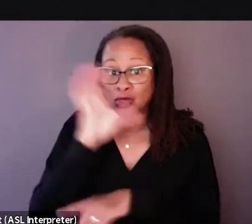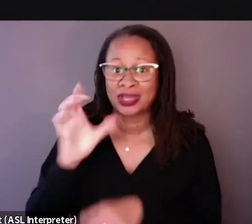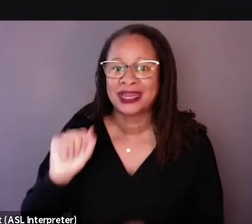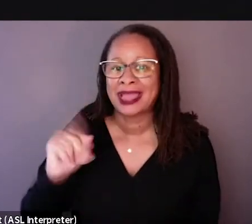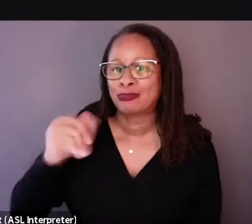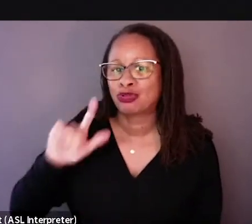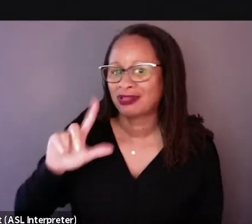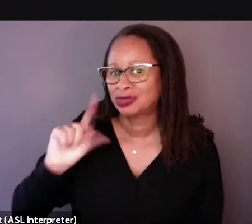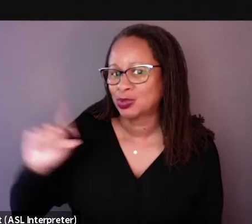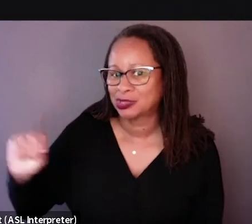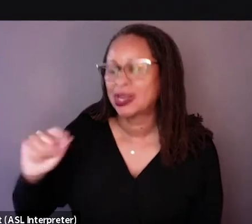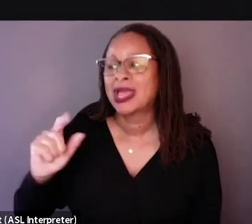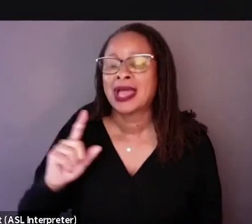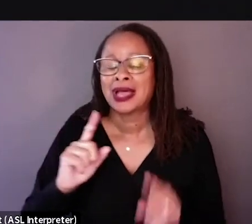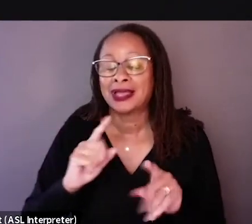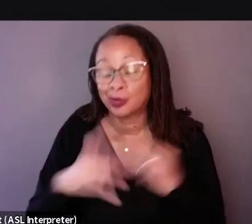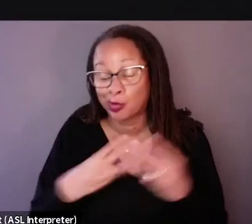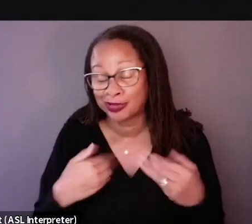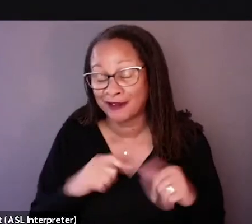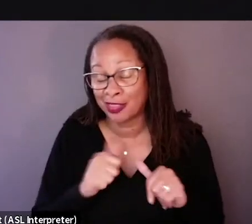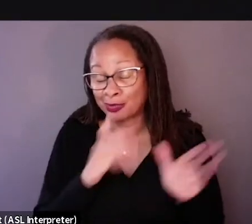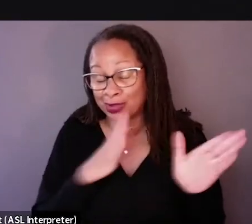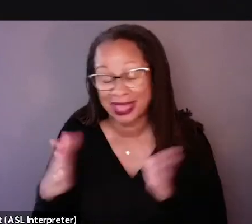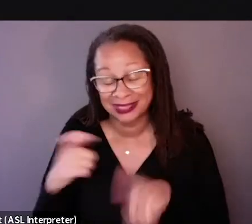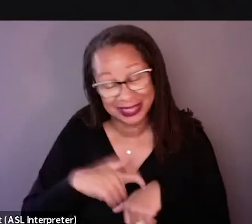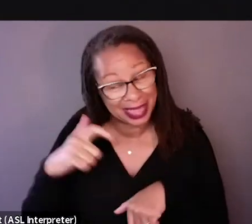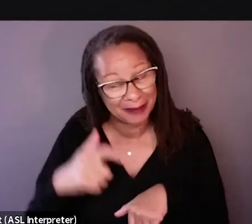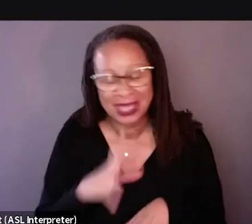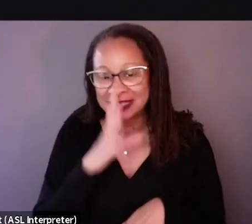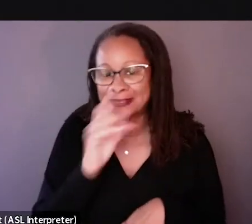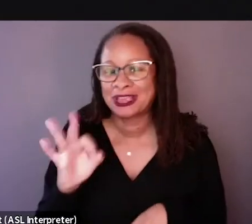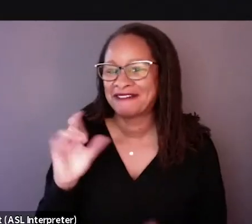other plans for us. And speaking of fate, perhaps.